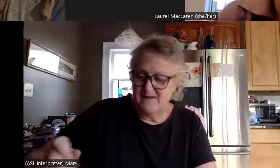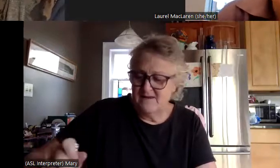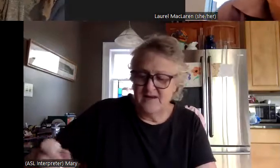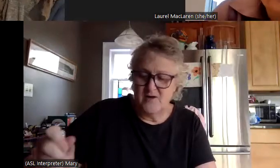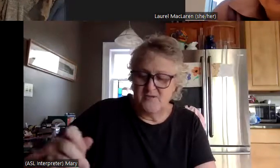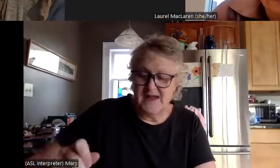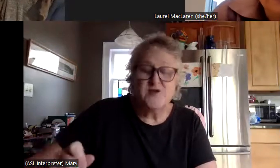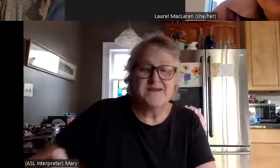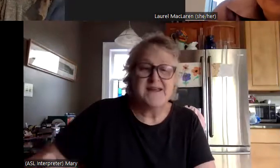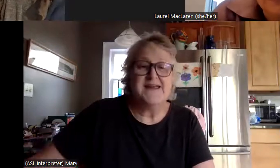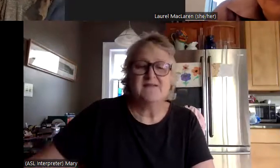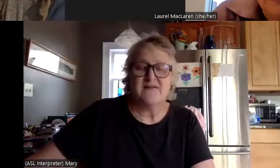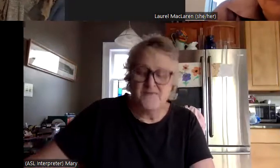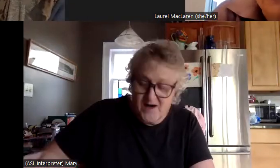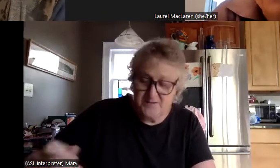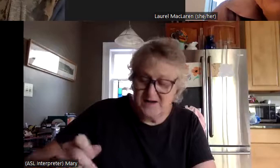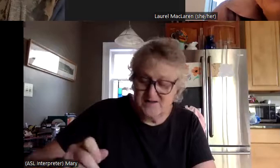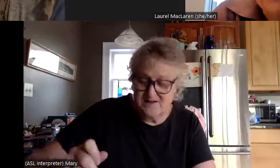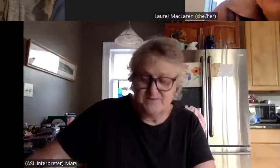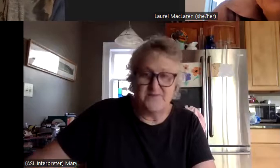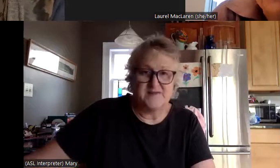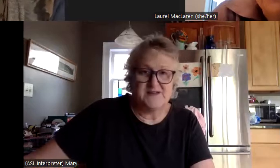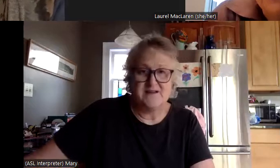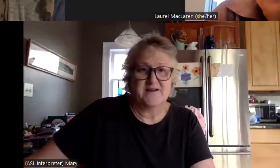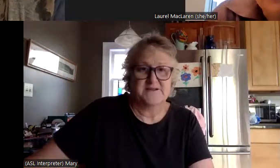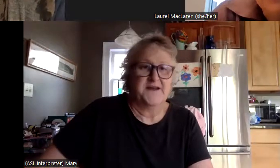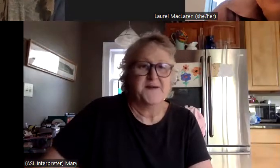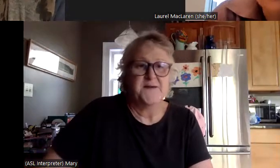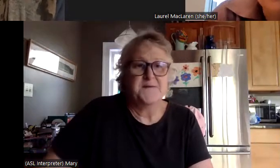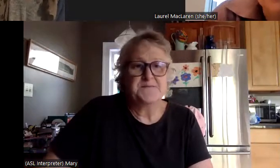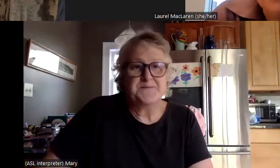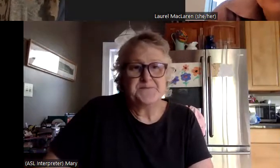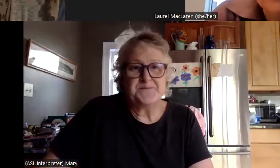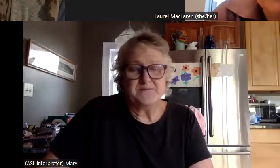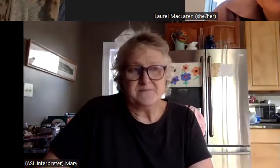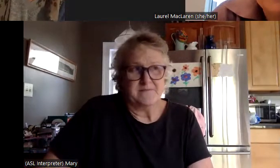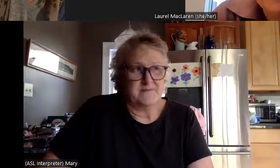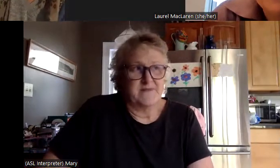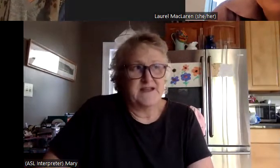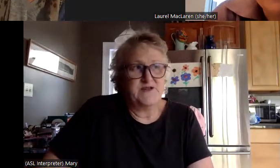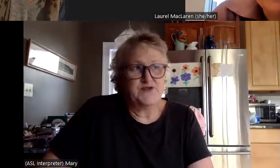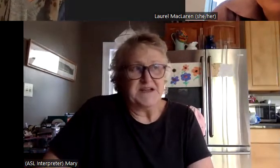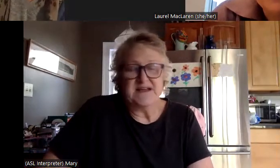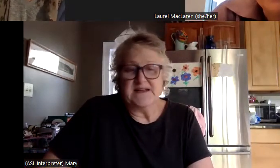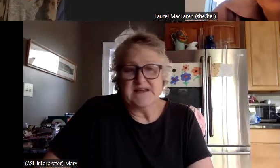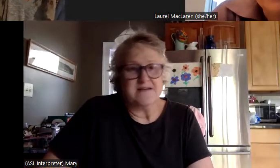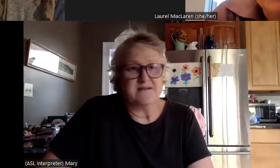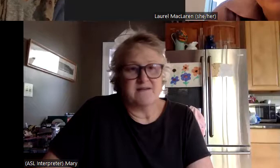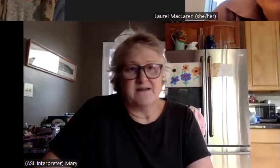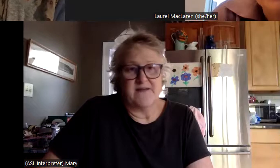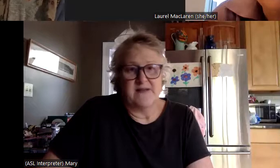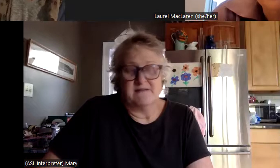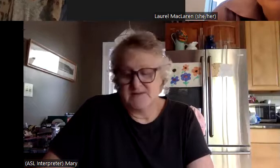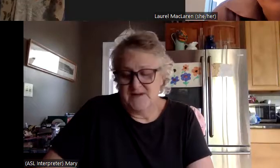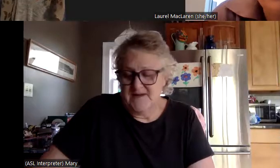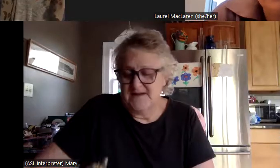eat, That sounds yummy. and you can eat like fuck because you're cycling all day, Mhm. Yeah. and you drink and Sure. eat